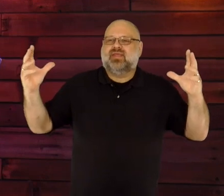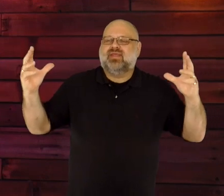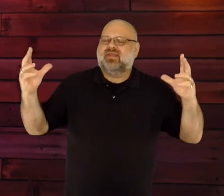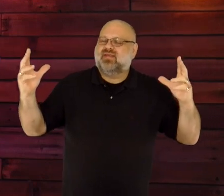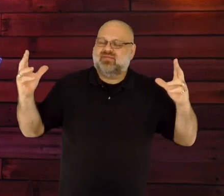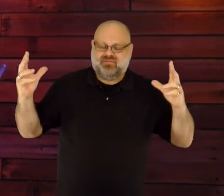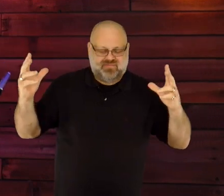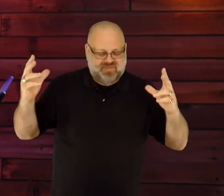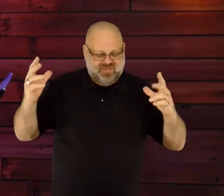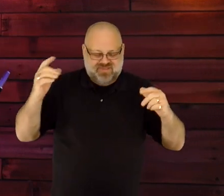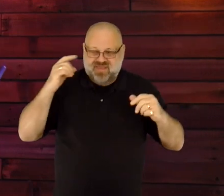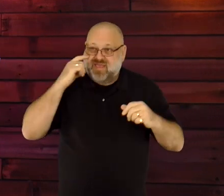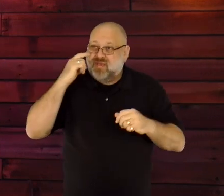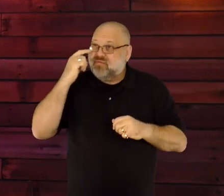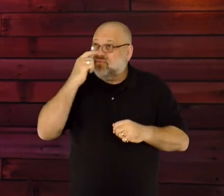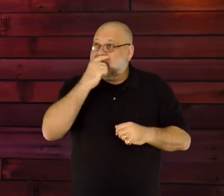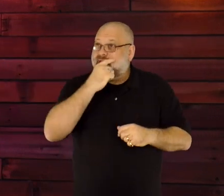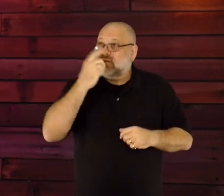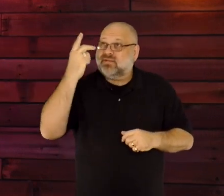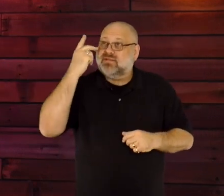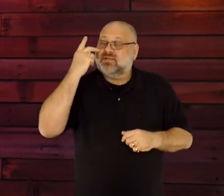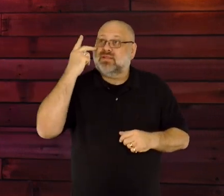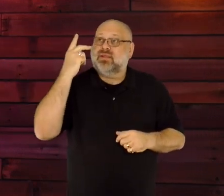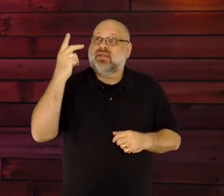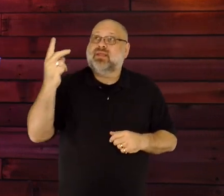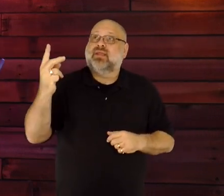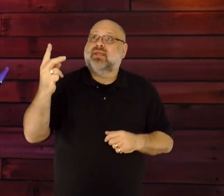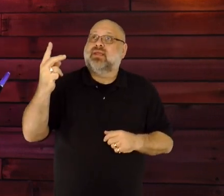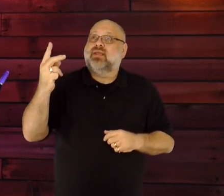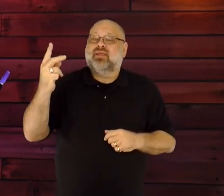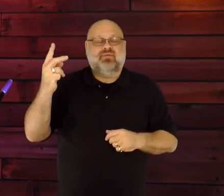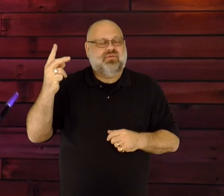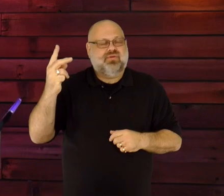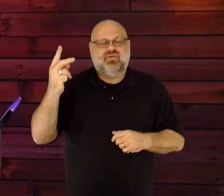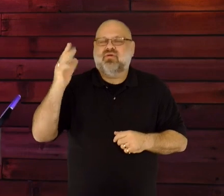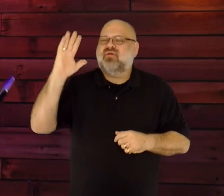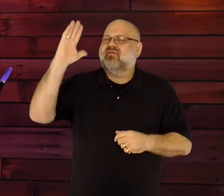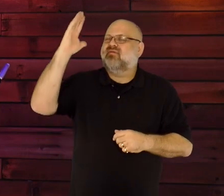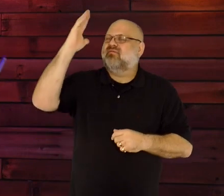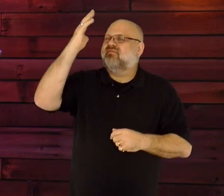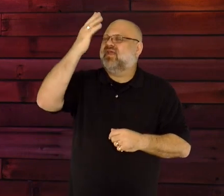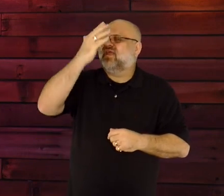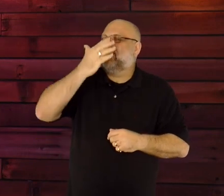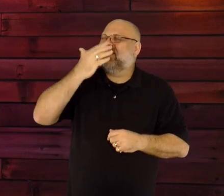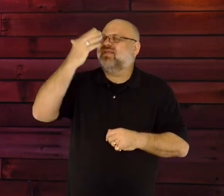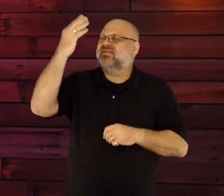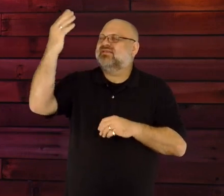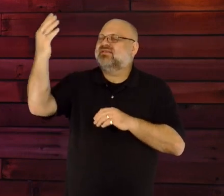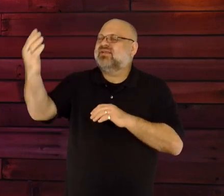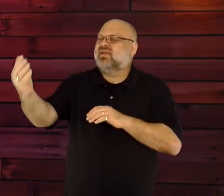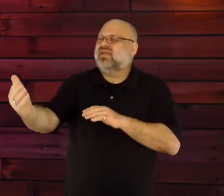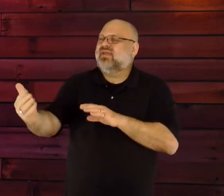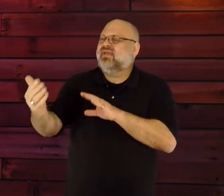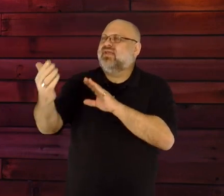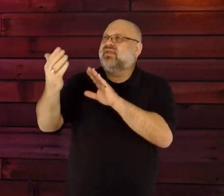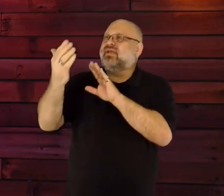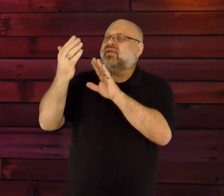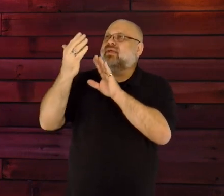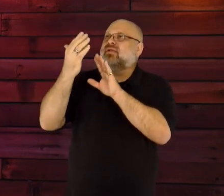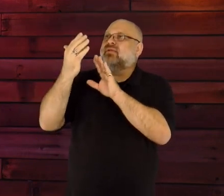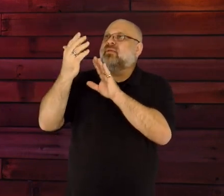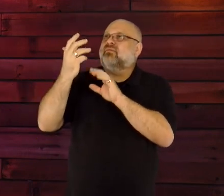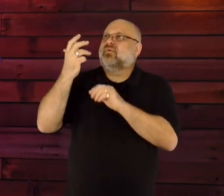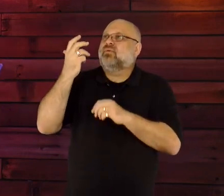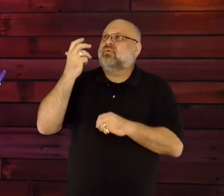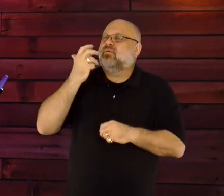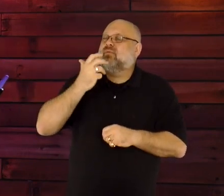imagine what my eyes will see when your face